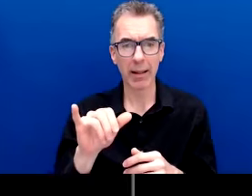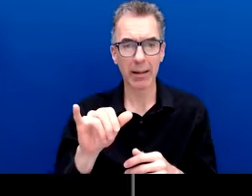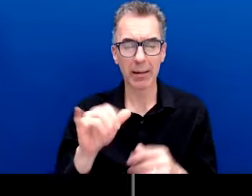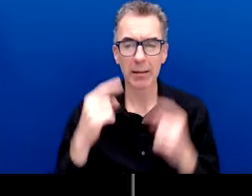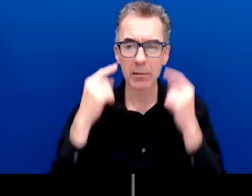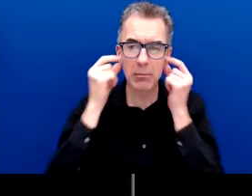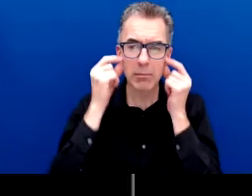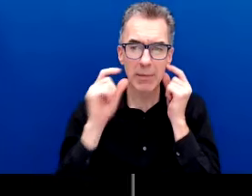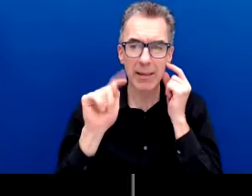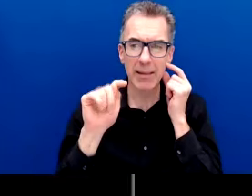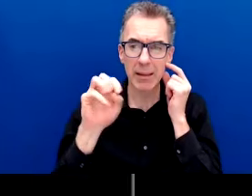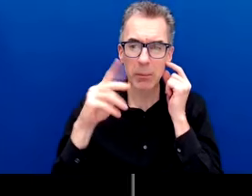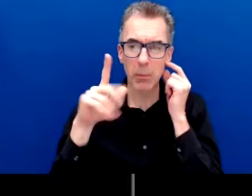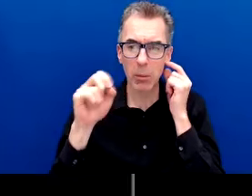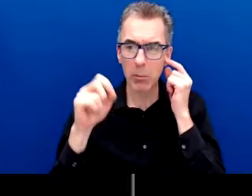bone.